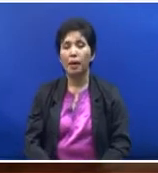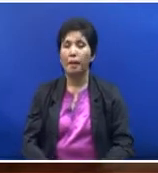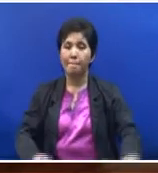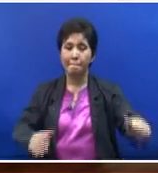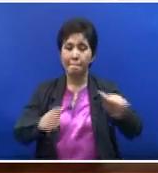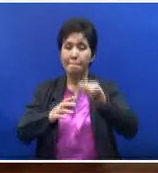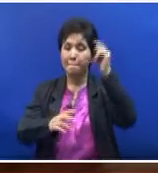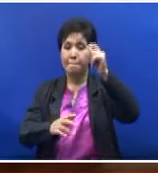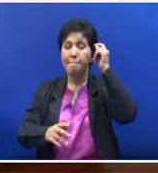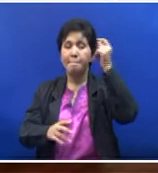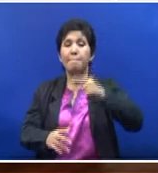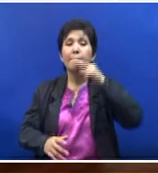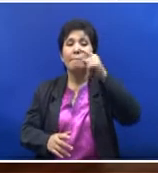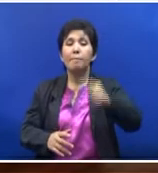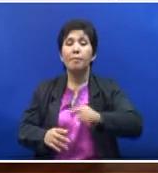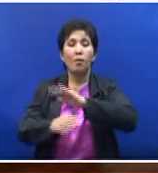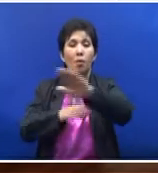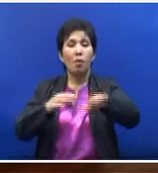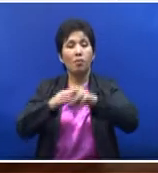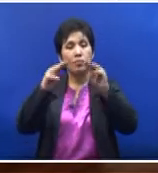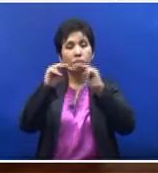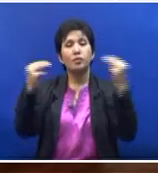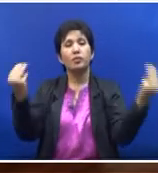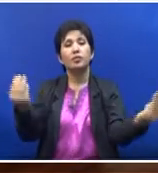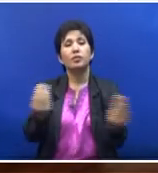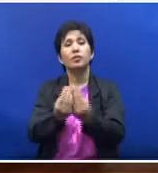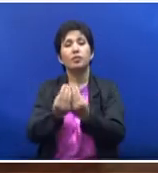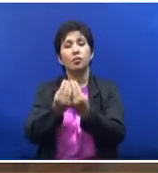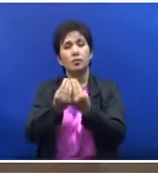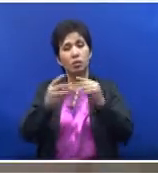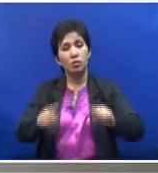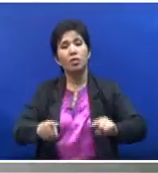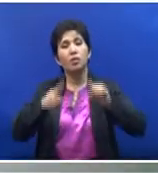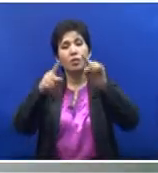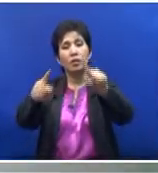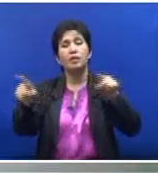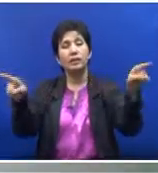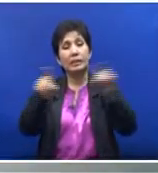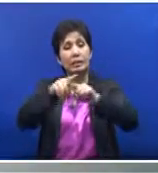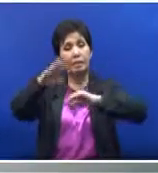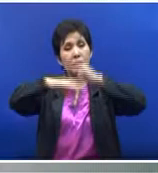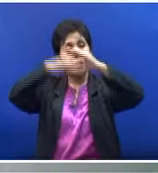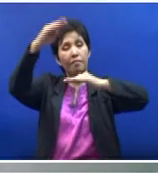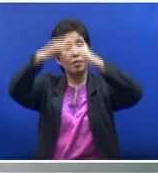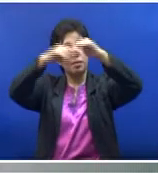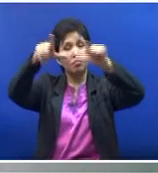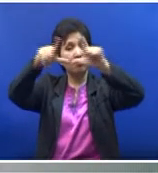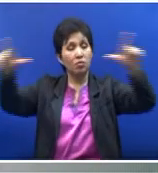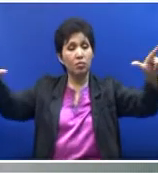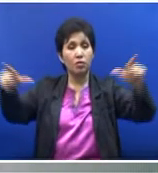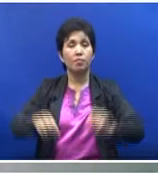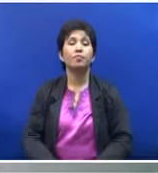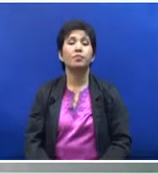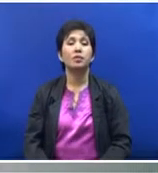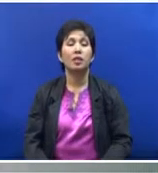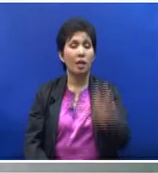the theory states that all societies go through the same developmental stages in the same